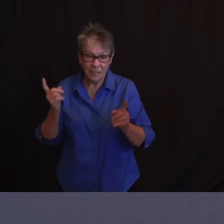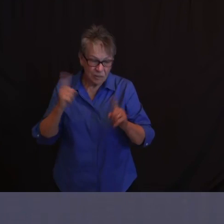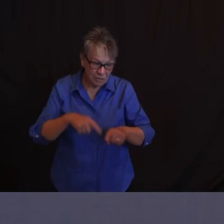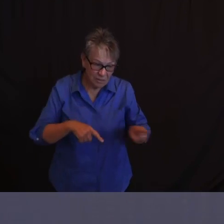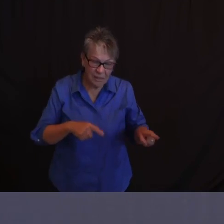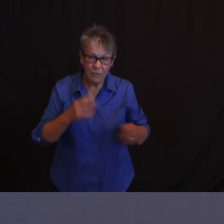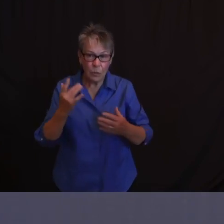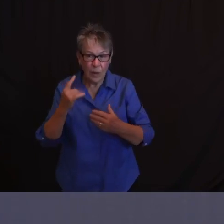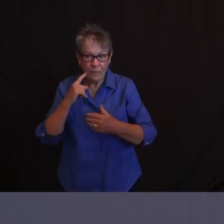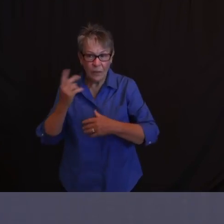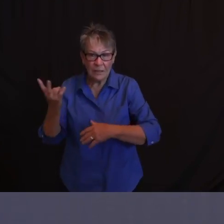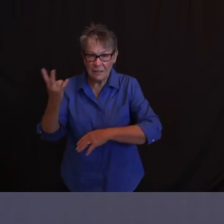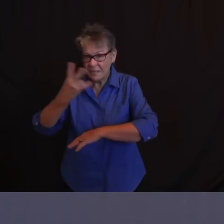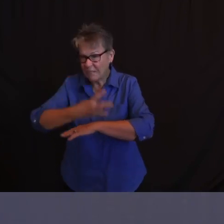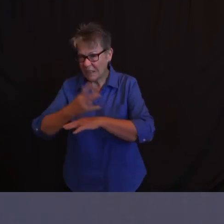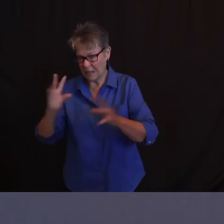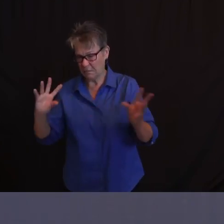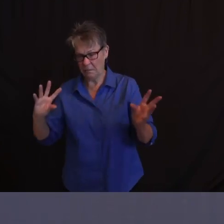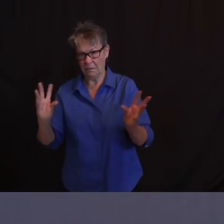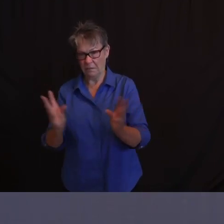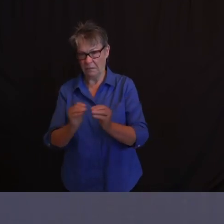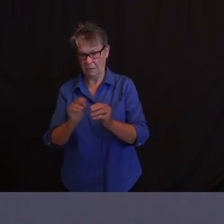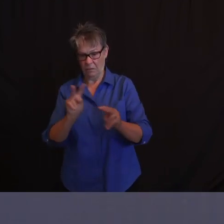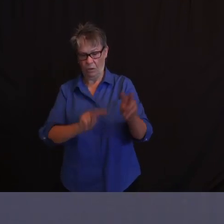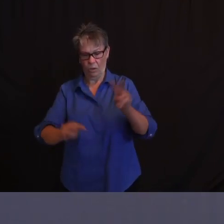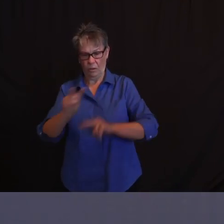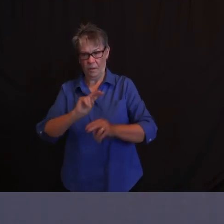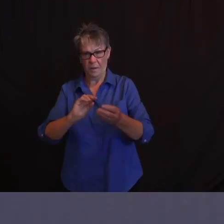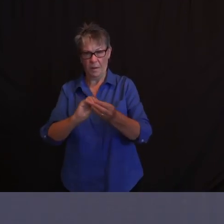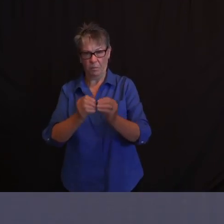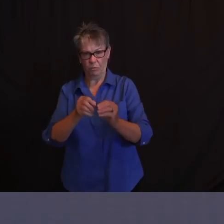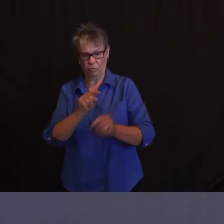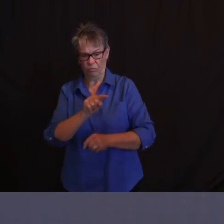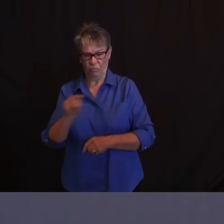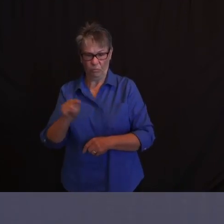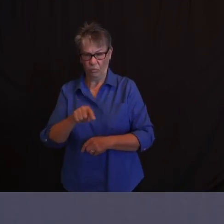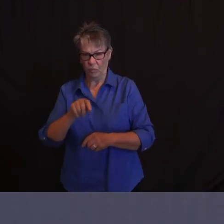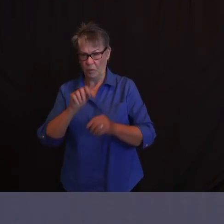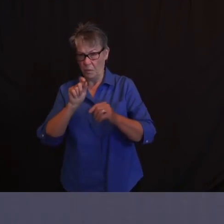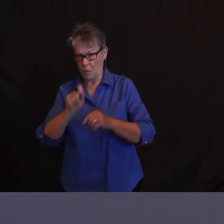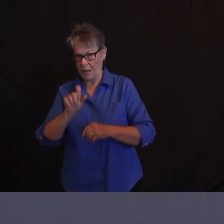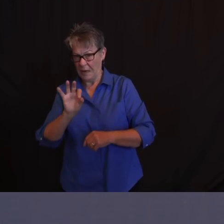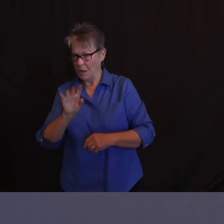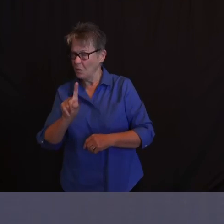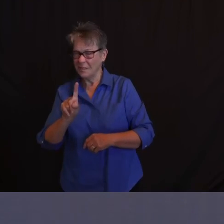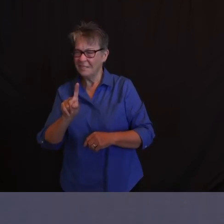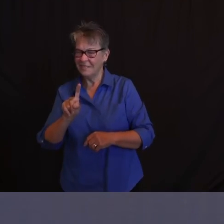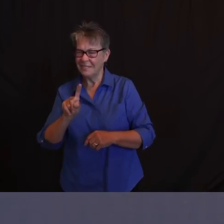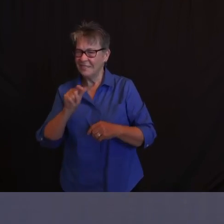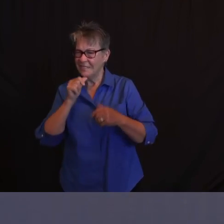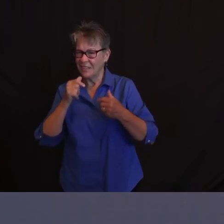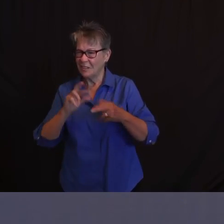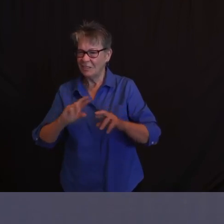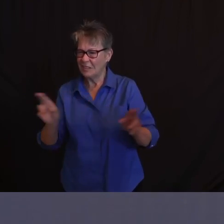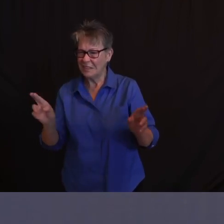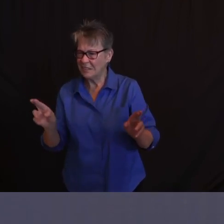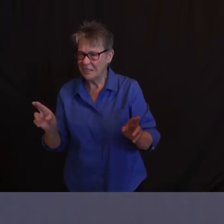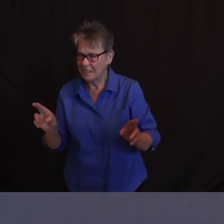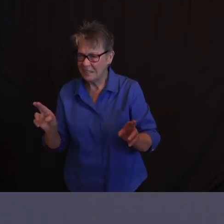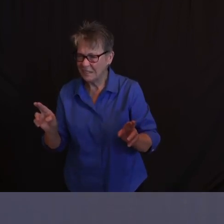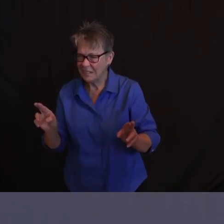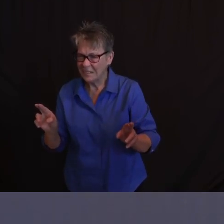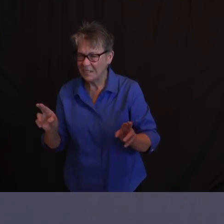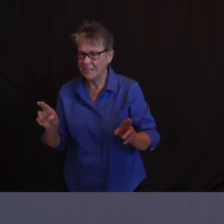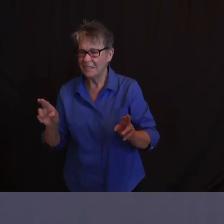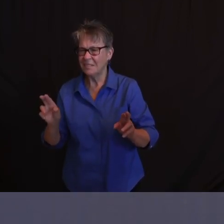at a minimum. And I think the out-of-state reality has also got to continue to weigh on us. And so that's